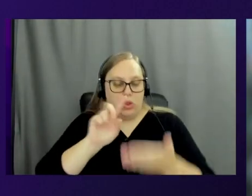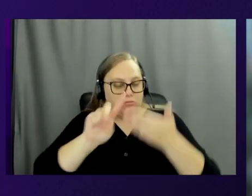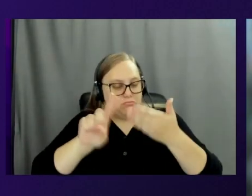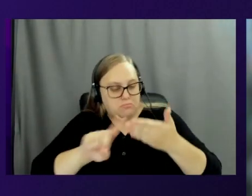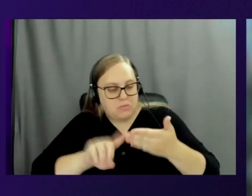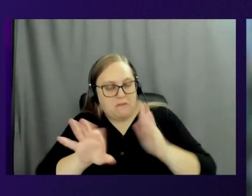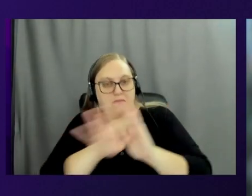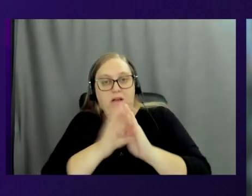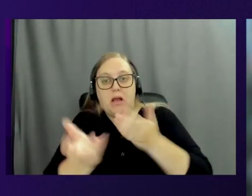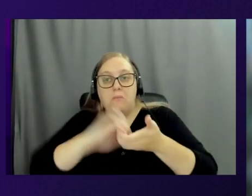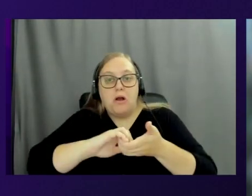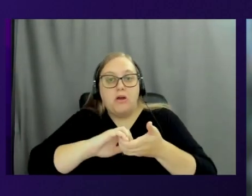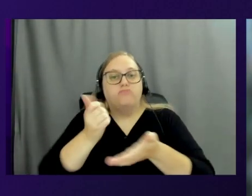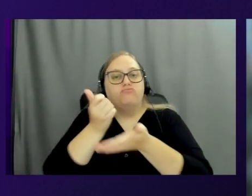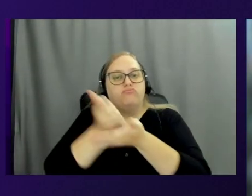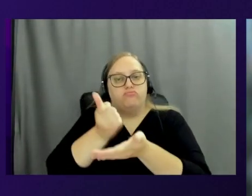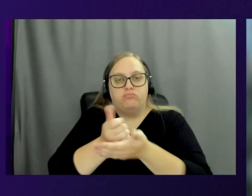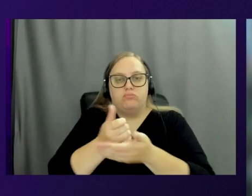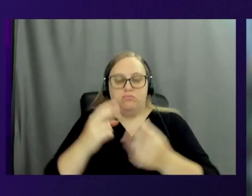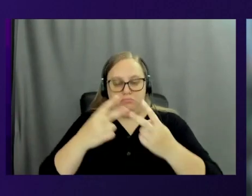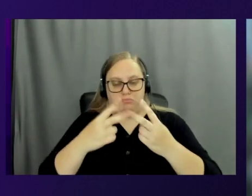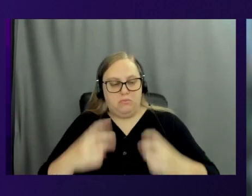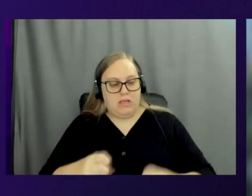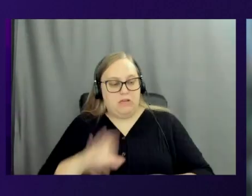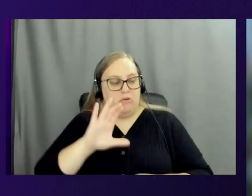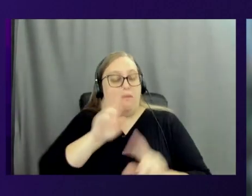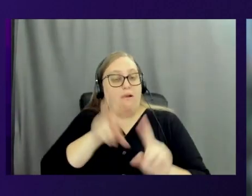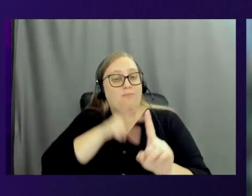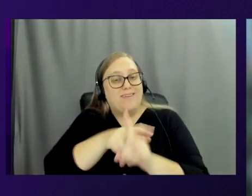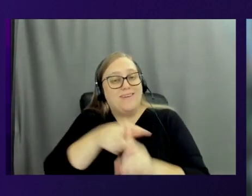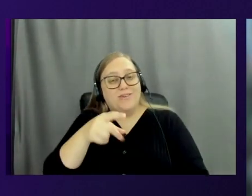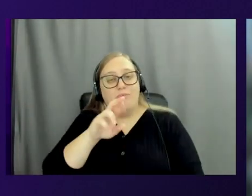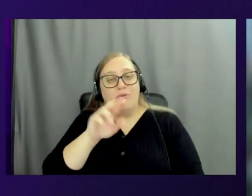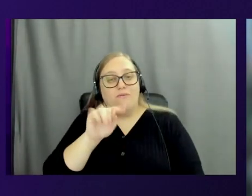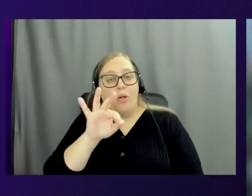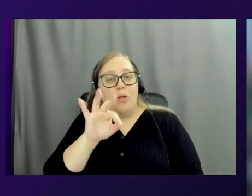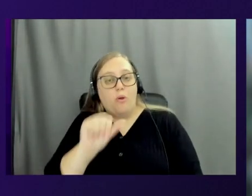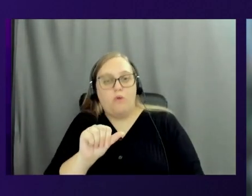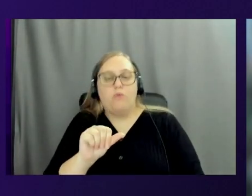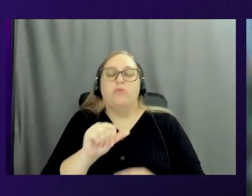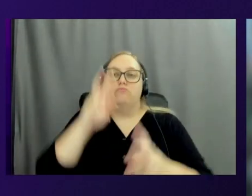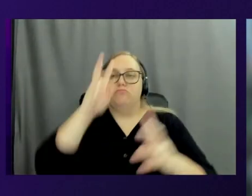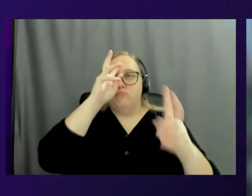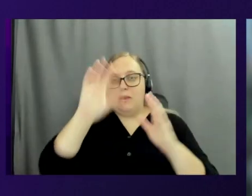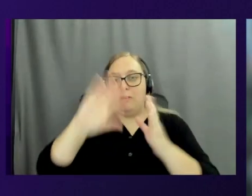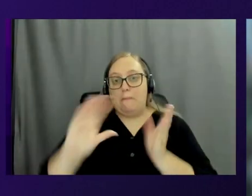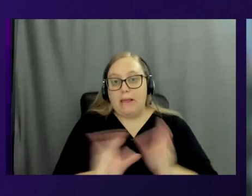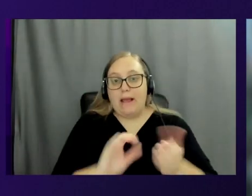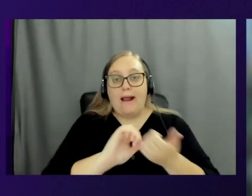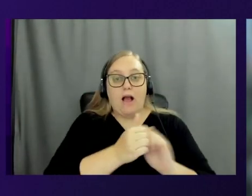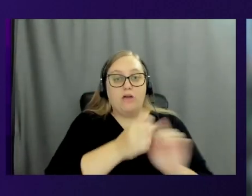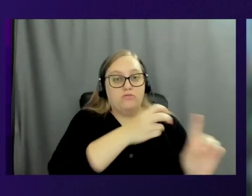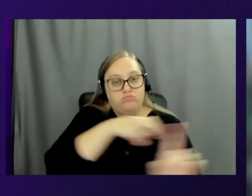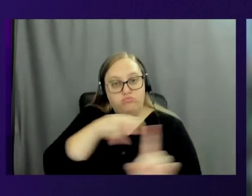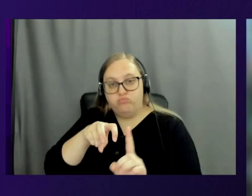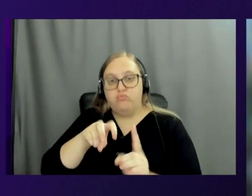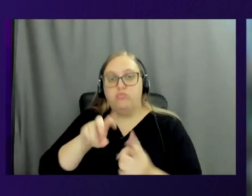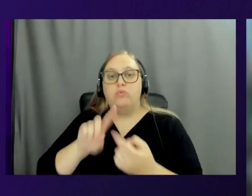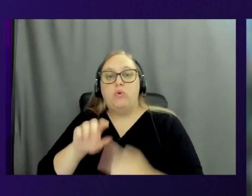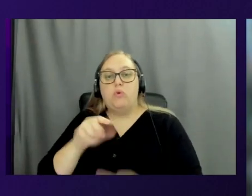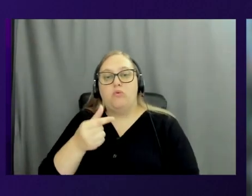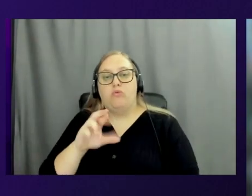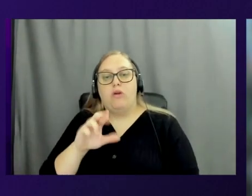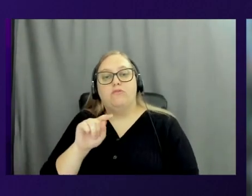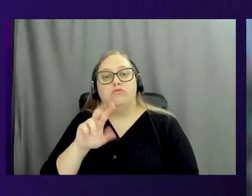you assess your application portfolio and develop a plan to migrate to AWS Graviton and achieve the amazing performance that Dave talked